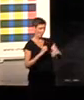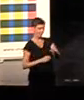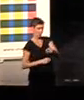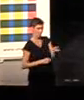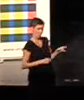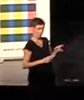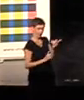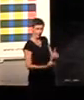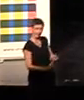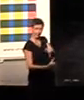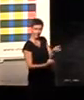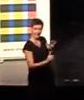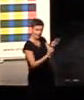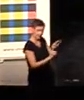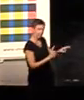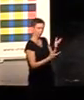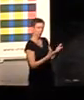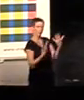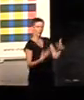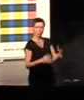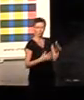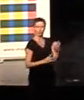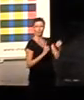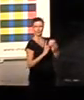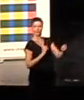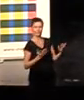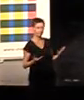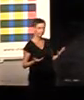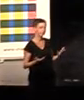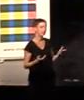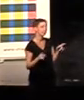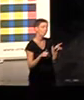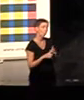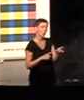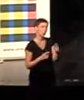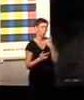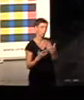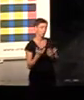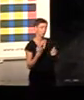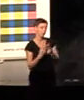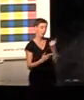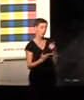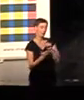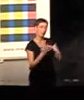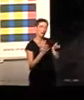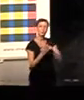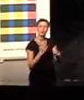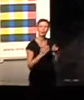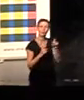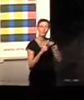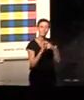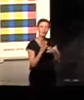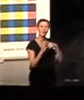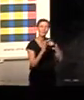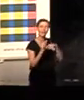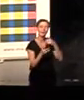interviewt edison soort joris luyendijk hoe in een recent artikel react het onder paradise pepers waar stating